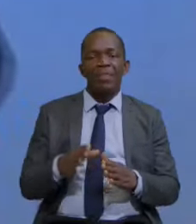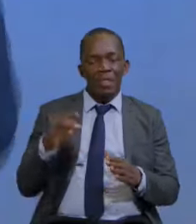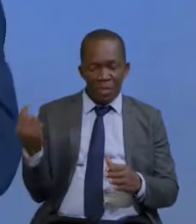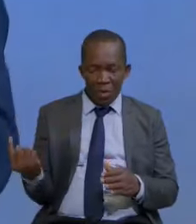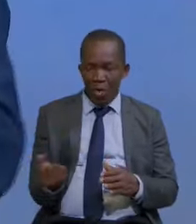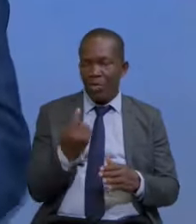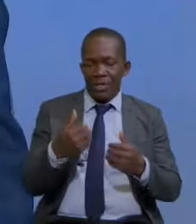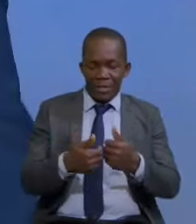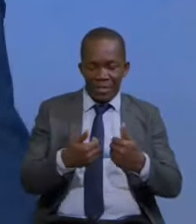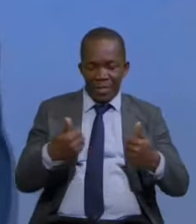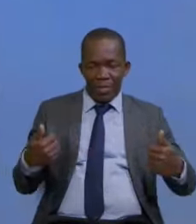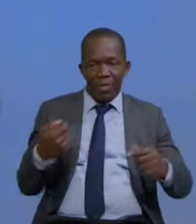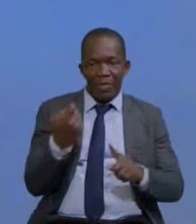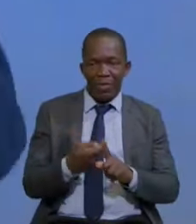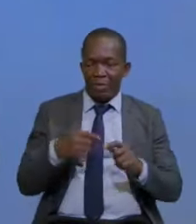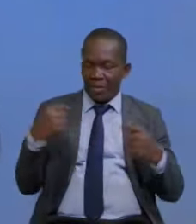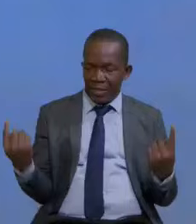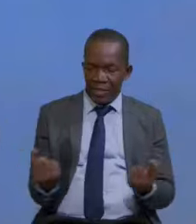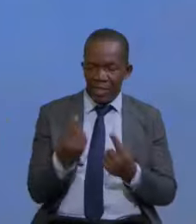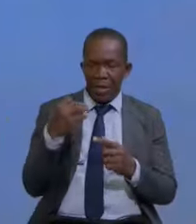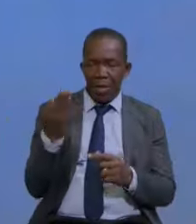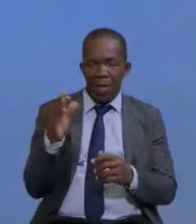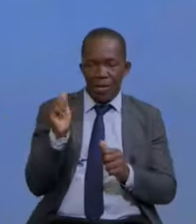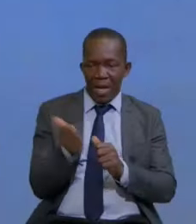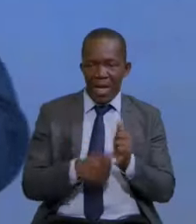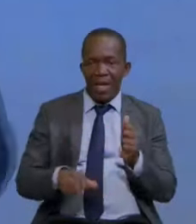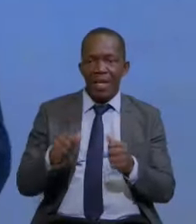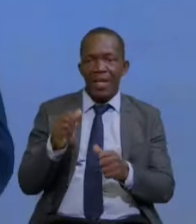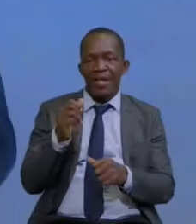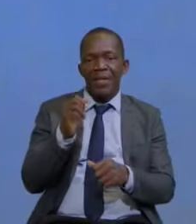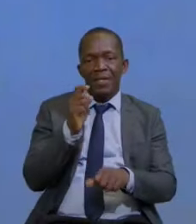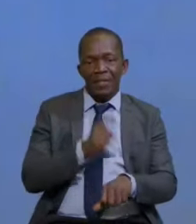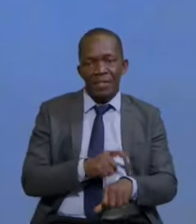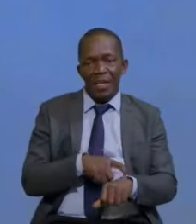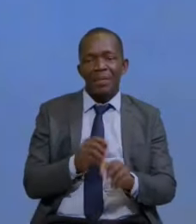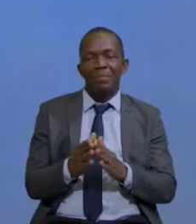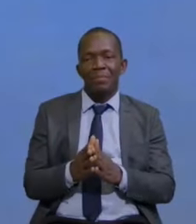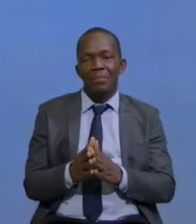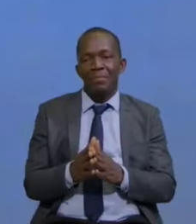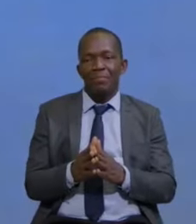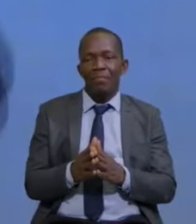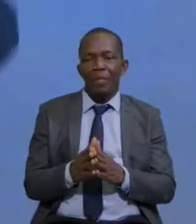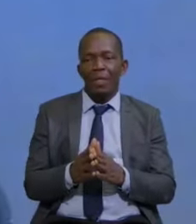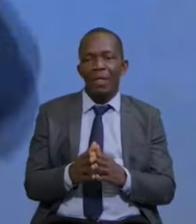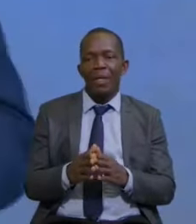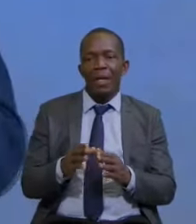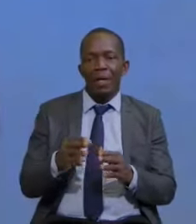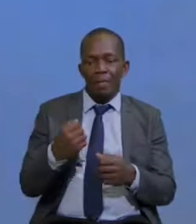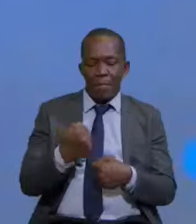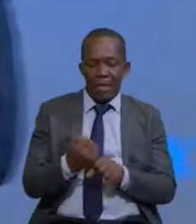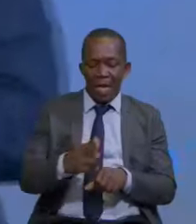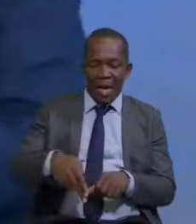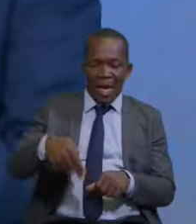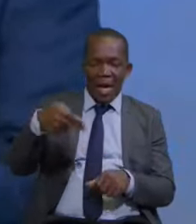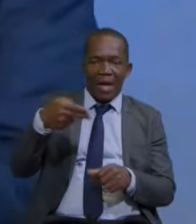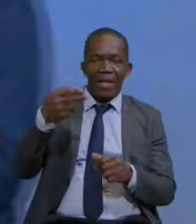sin of any generation, made higher, always higher than the heavens,